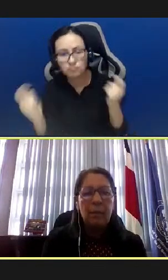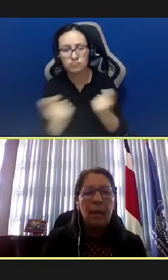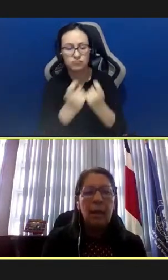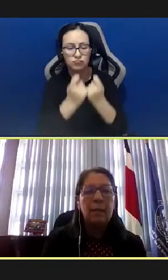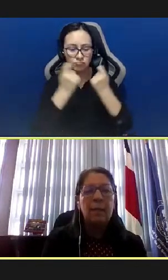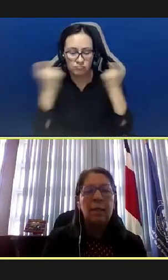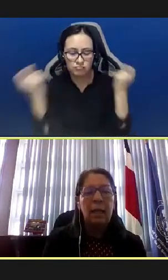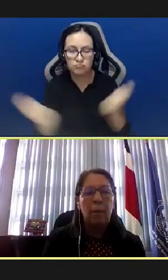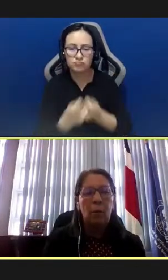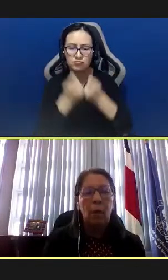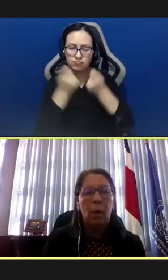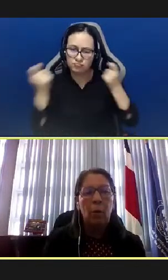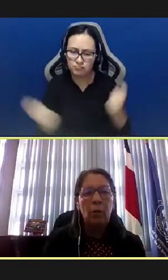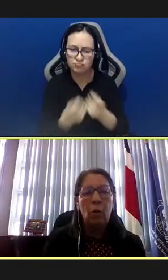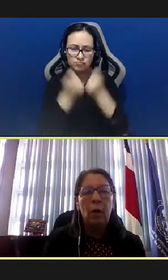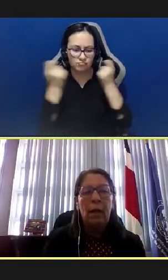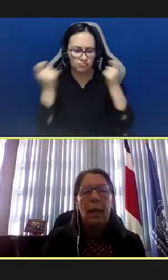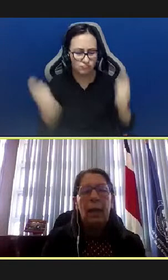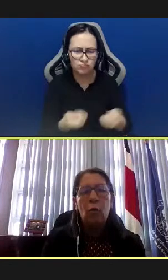affected.